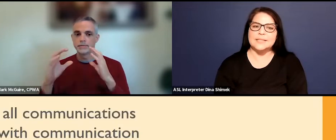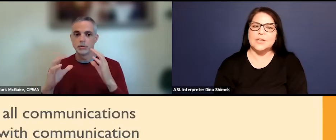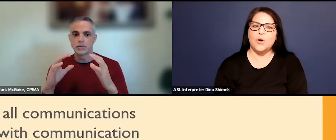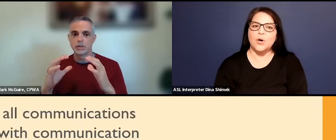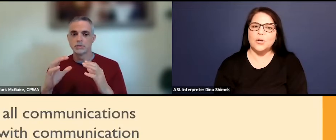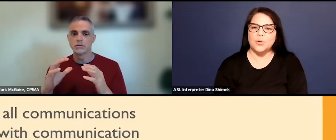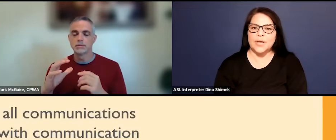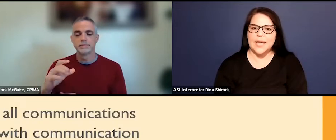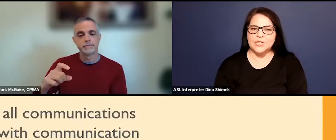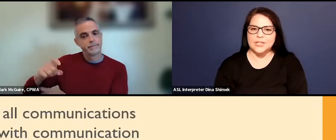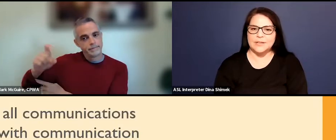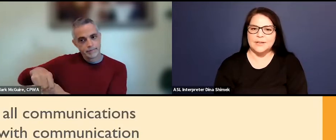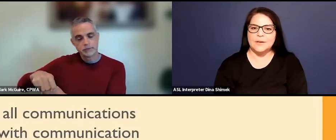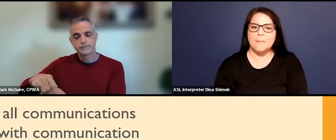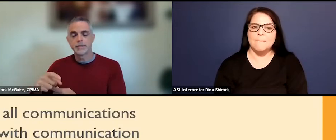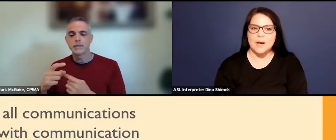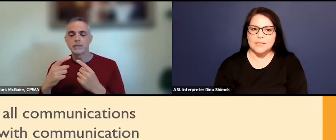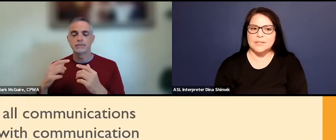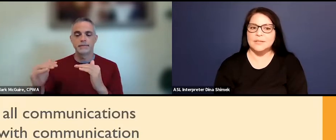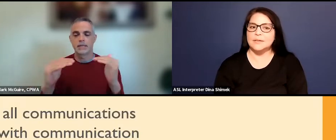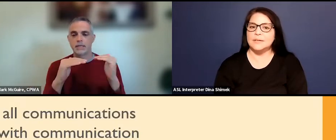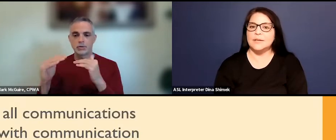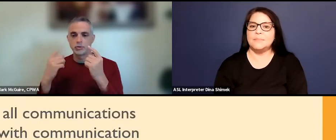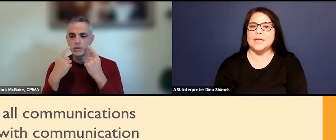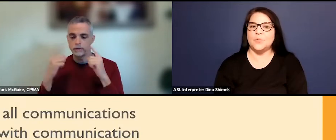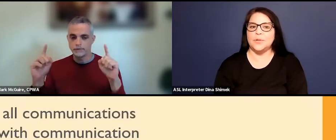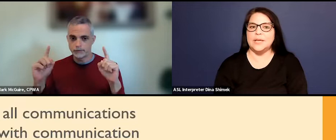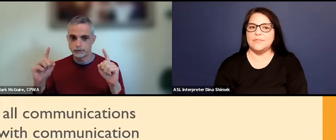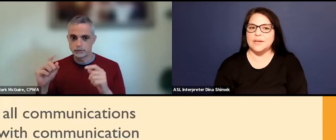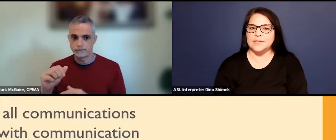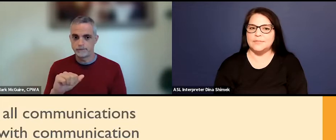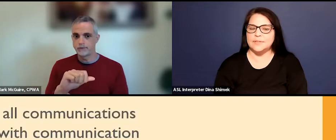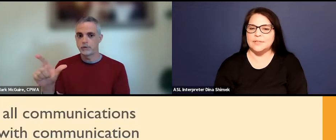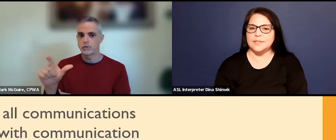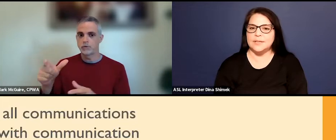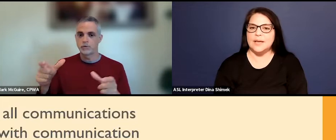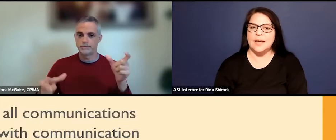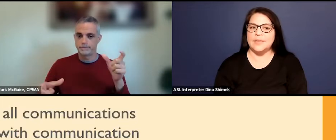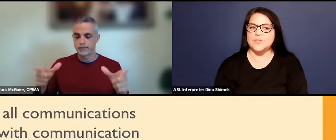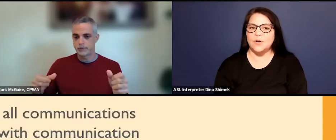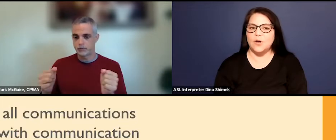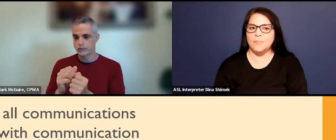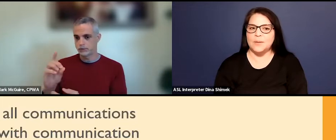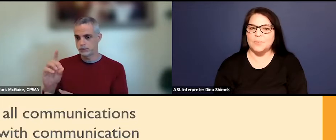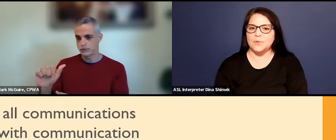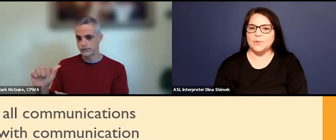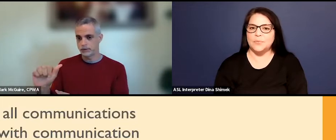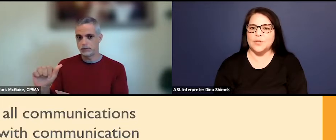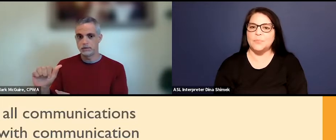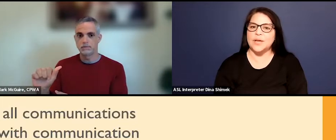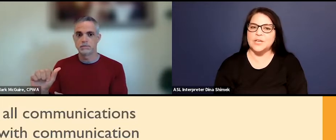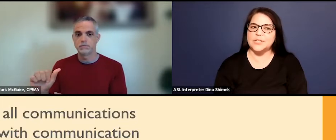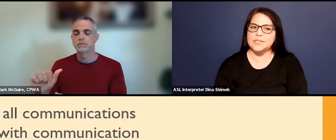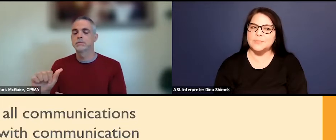it says that all communication must be equally effective. And that's for all people